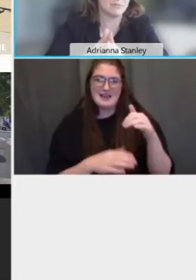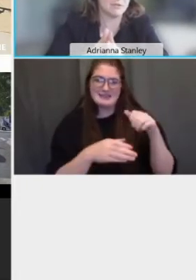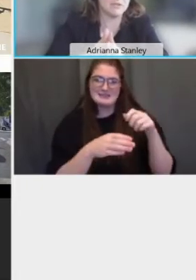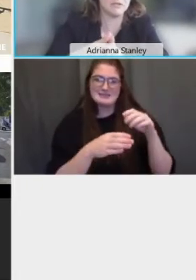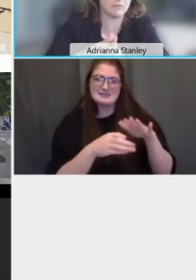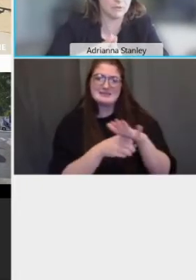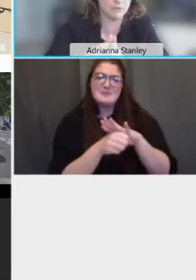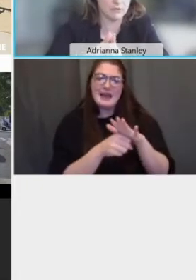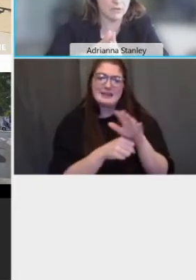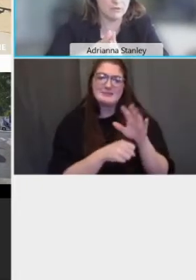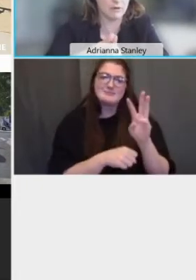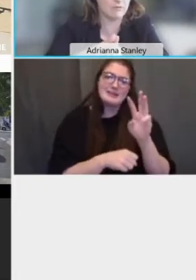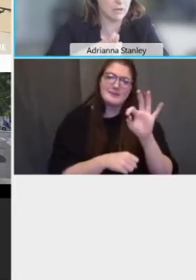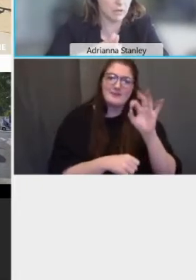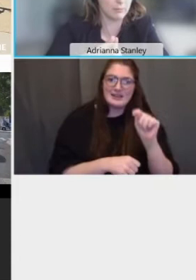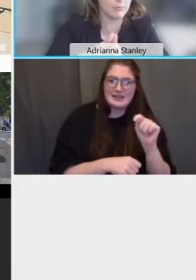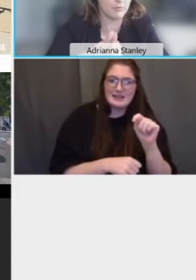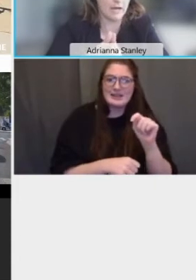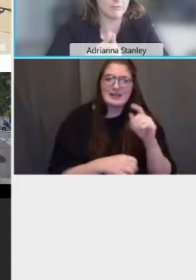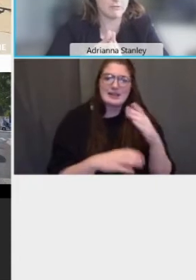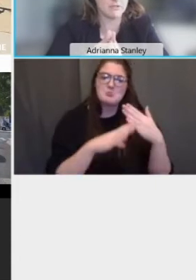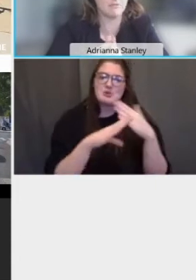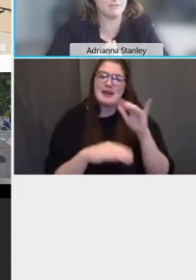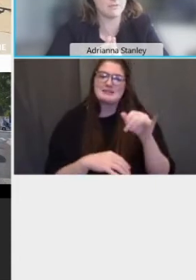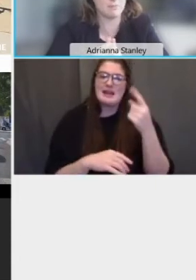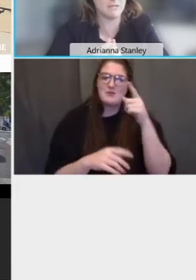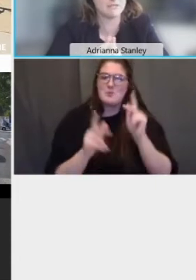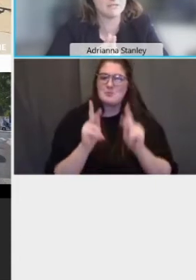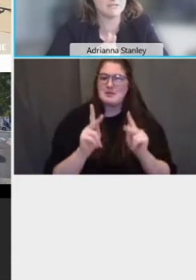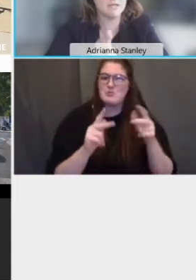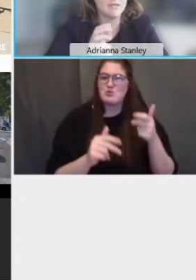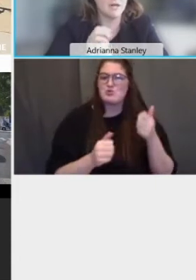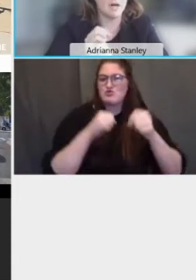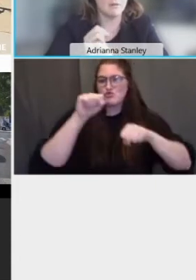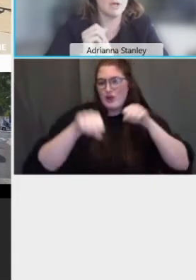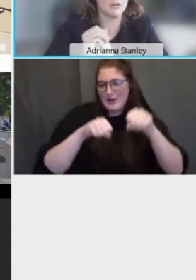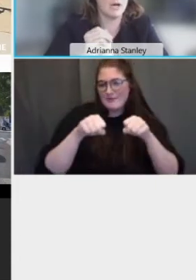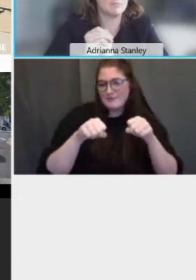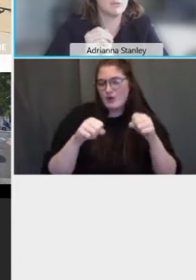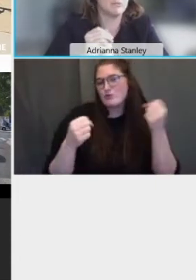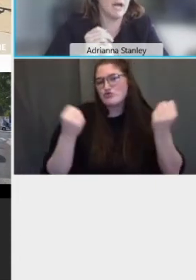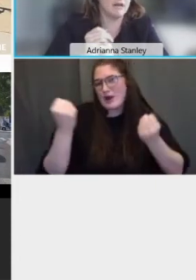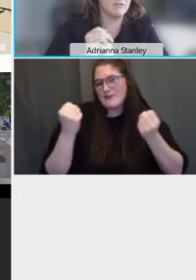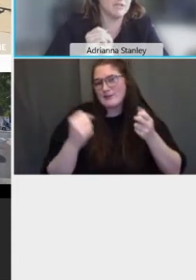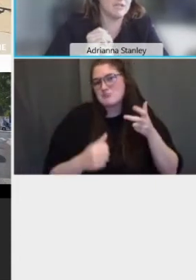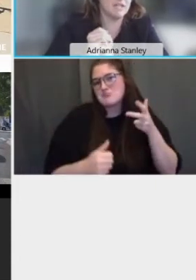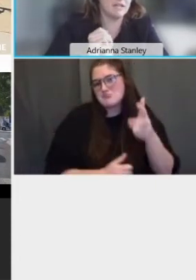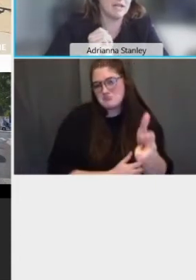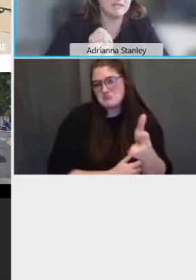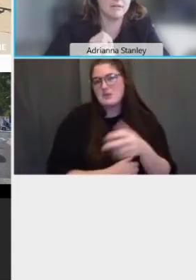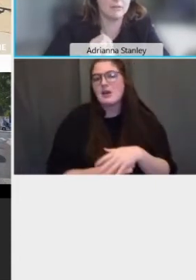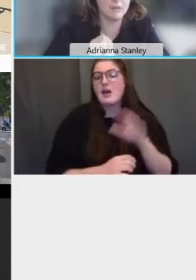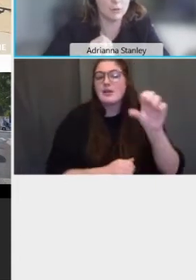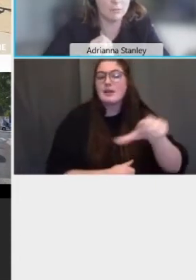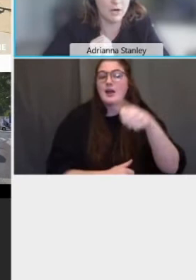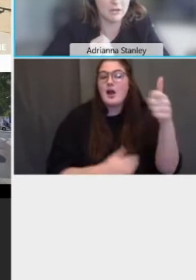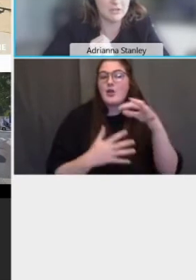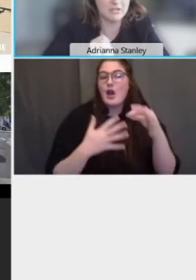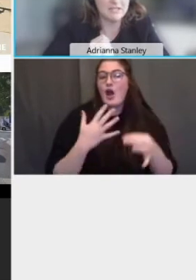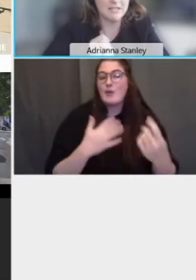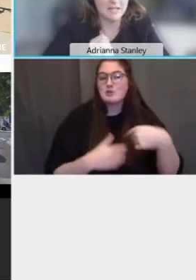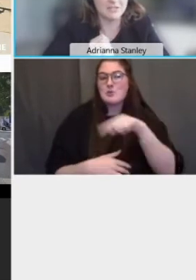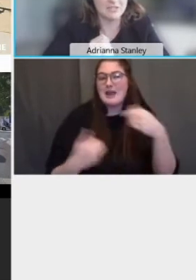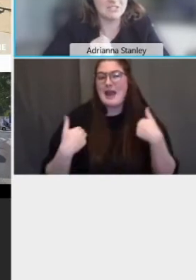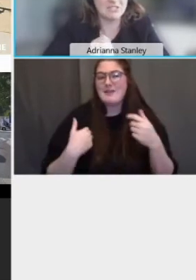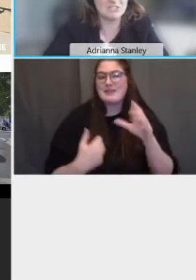protected from someone inadvertently driving up that space. The other option we have is a Case 71